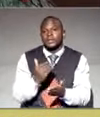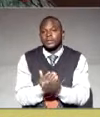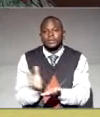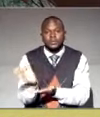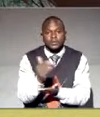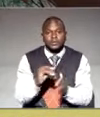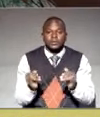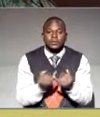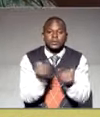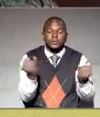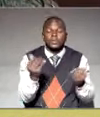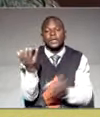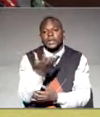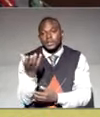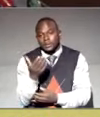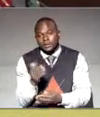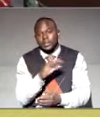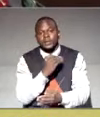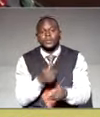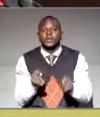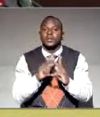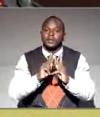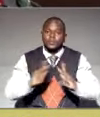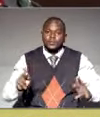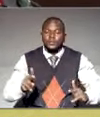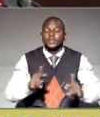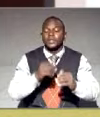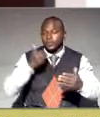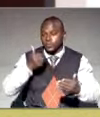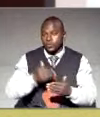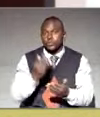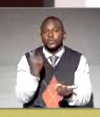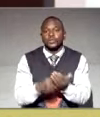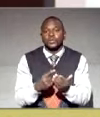collection and analysis capabilities to ensure a peaceful and secure Uganda.